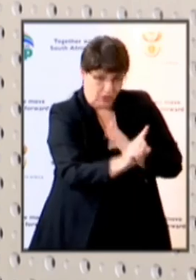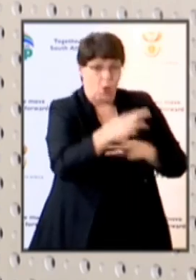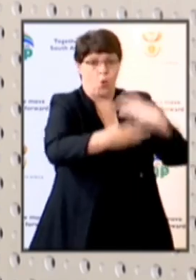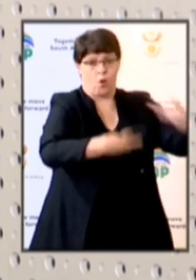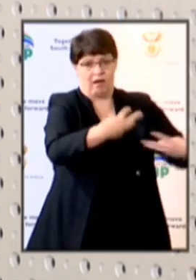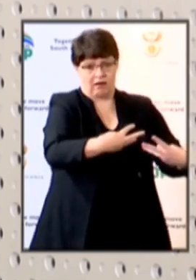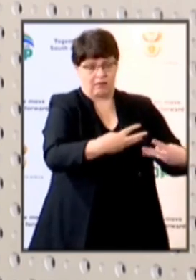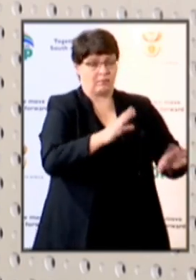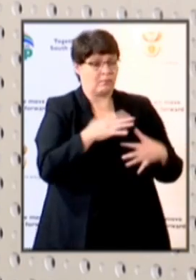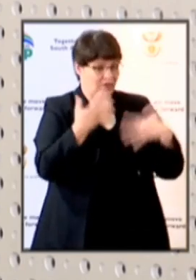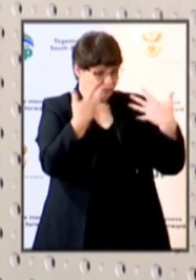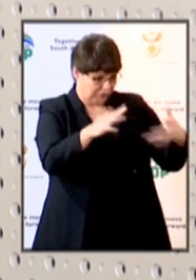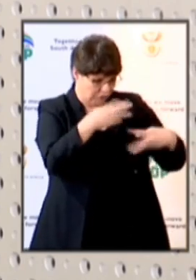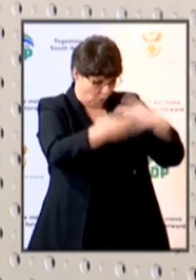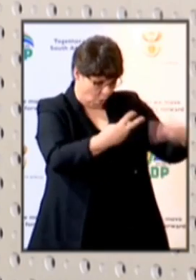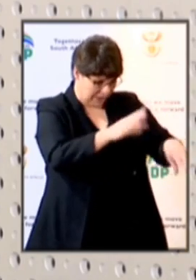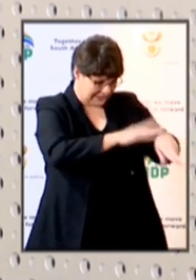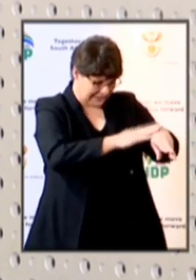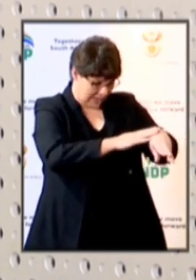work,